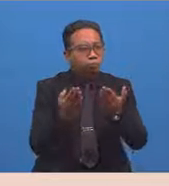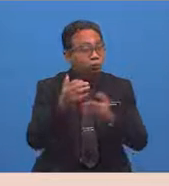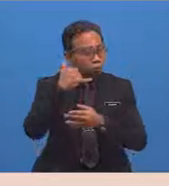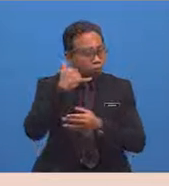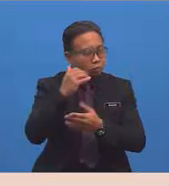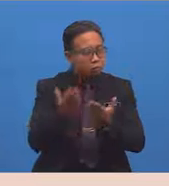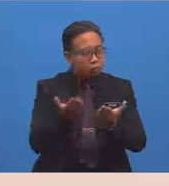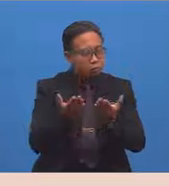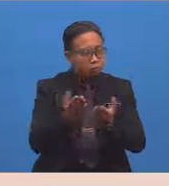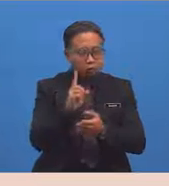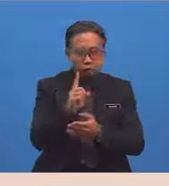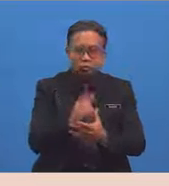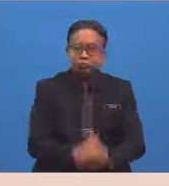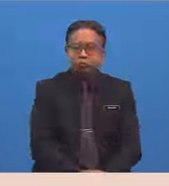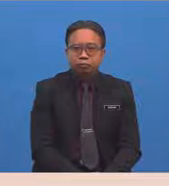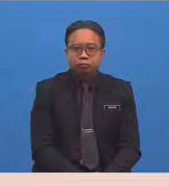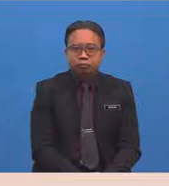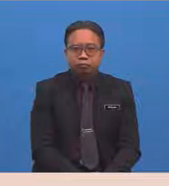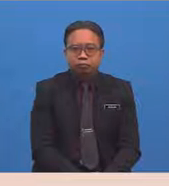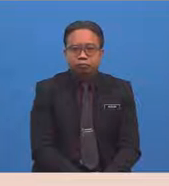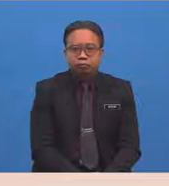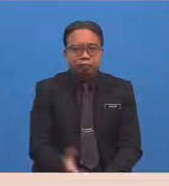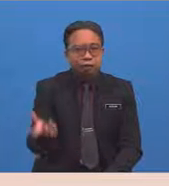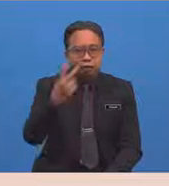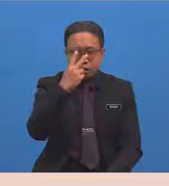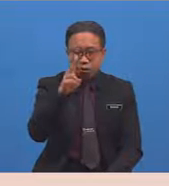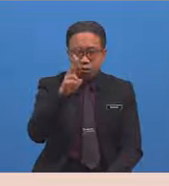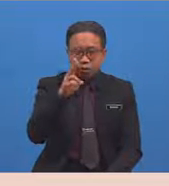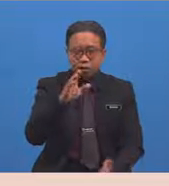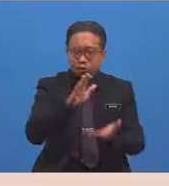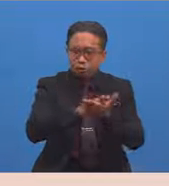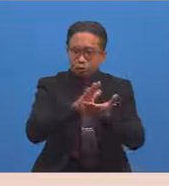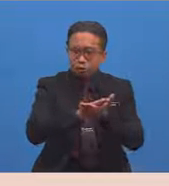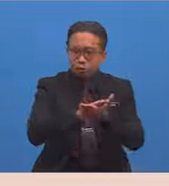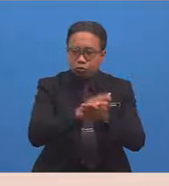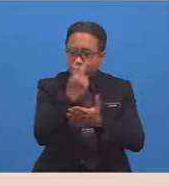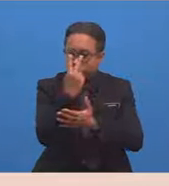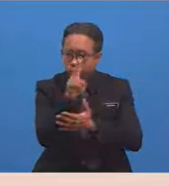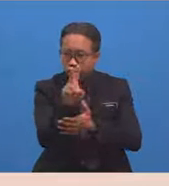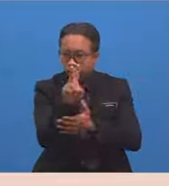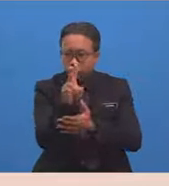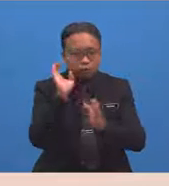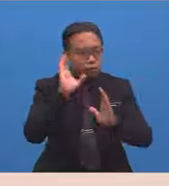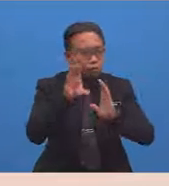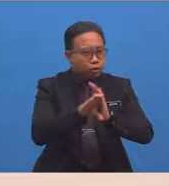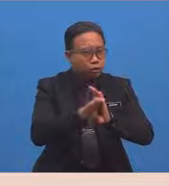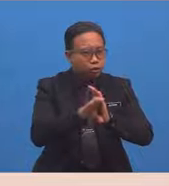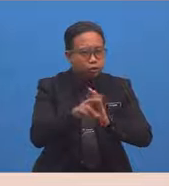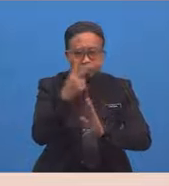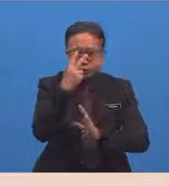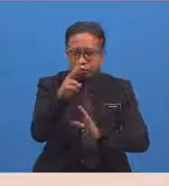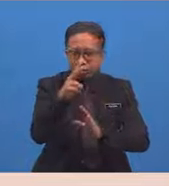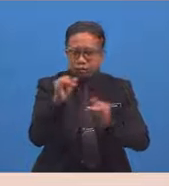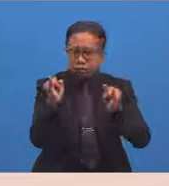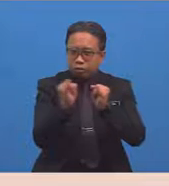handphone. Look at this picture here. Let's look at the school bell. If you look closely at the picture, you would see a